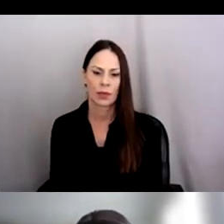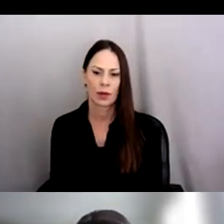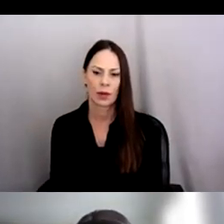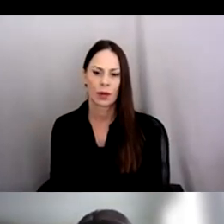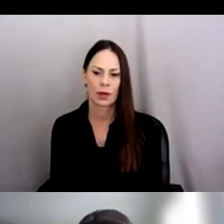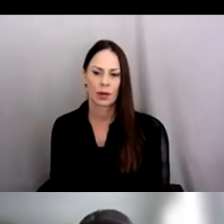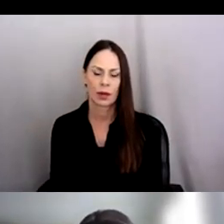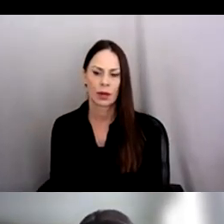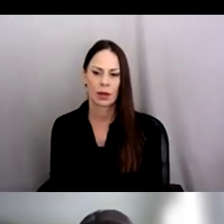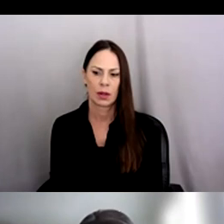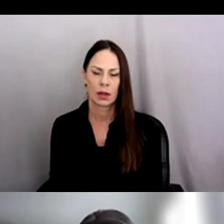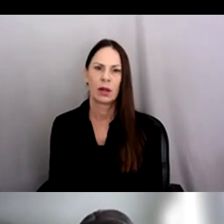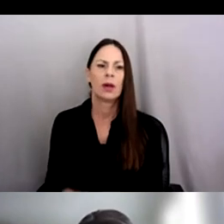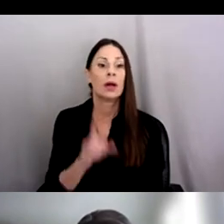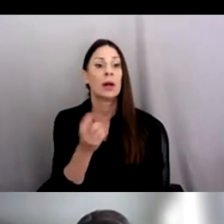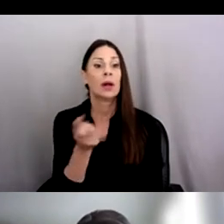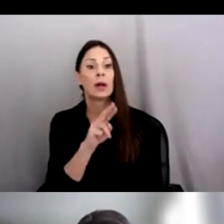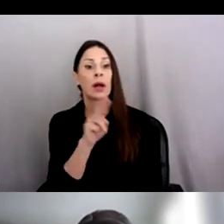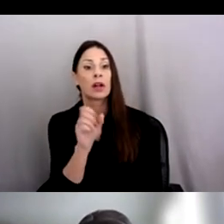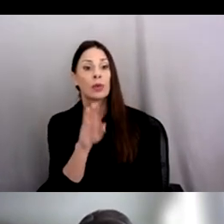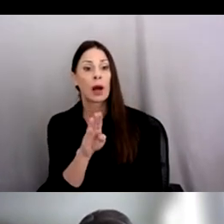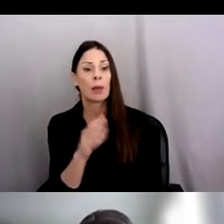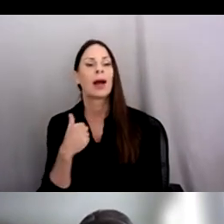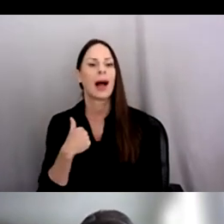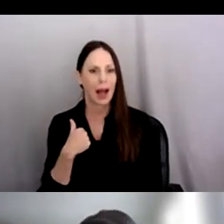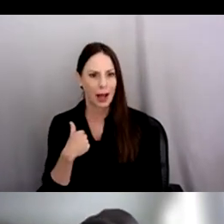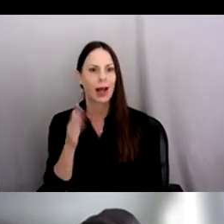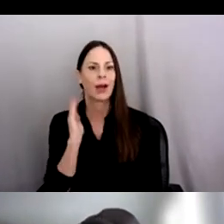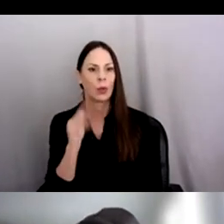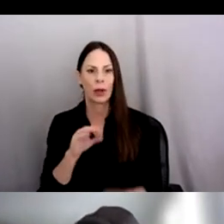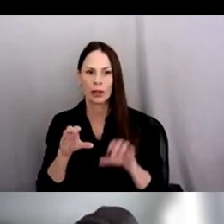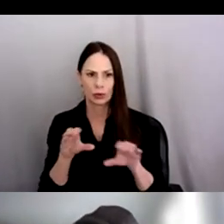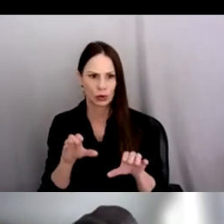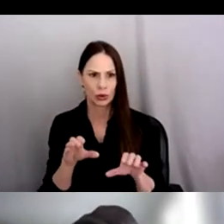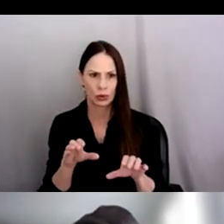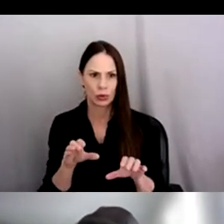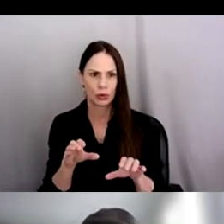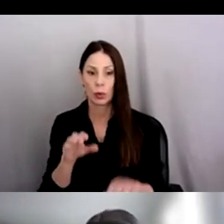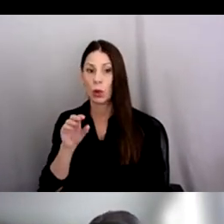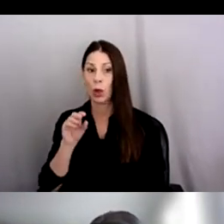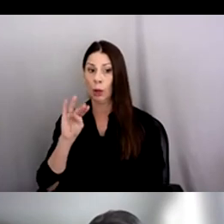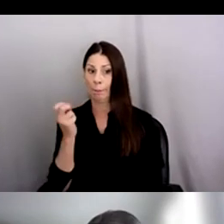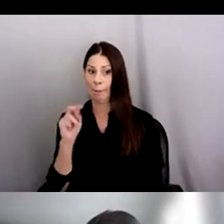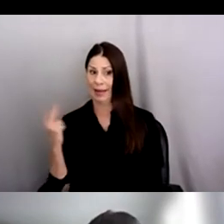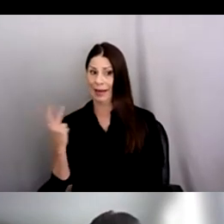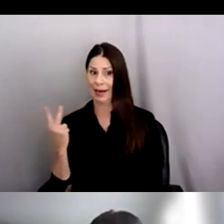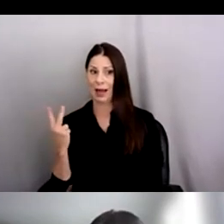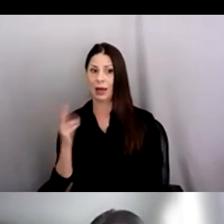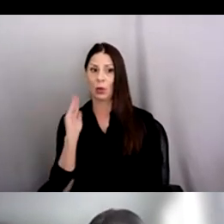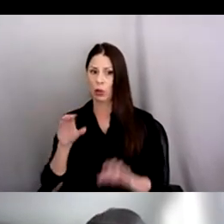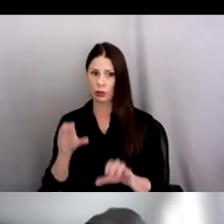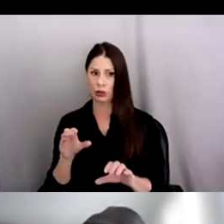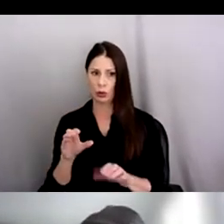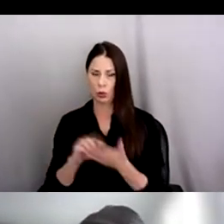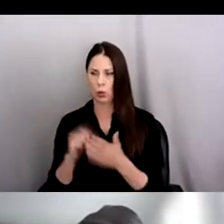so Dr. Rob, I will do what I need to on Megan and I will do what we need to on our side to make